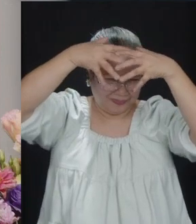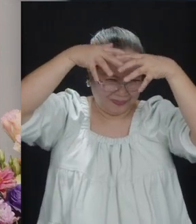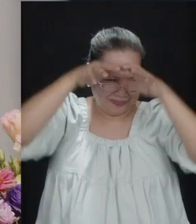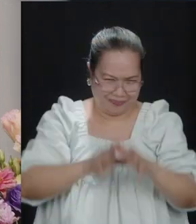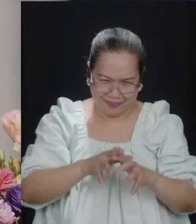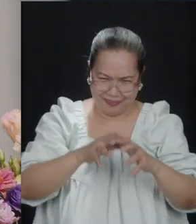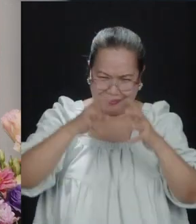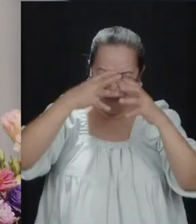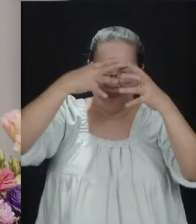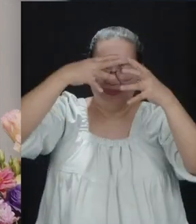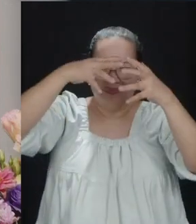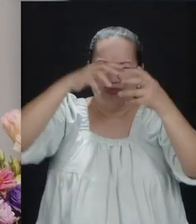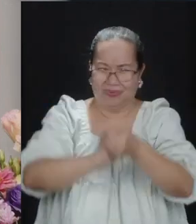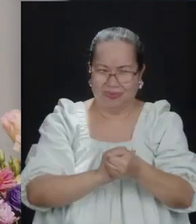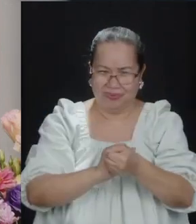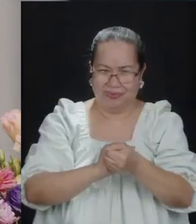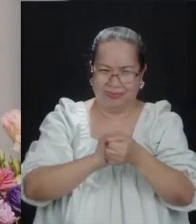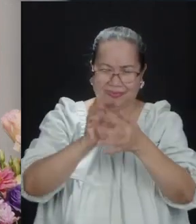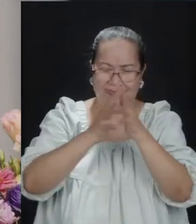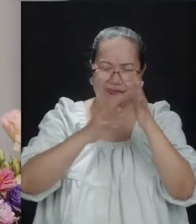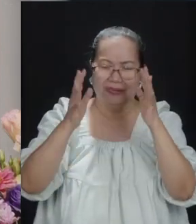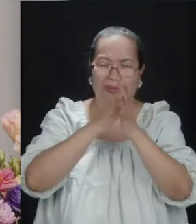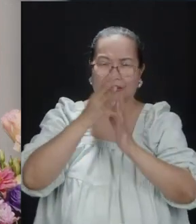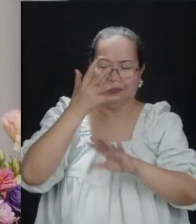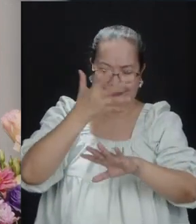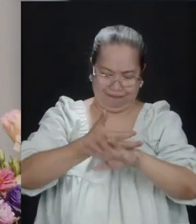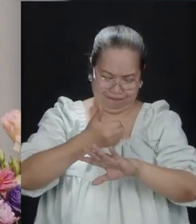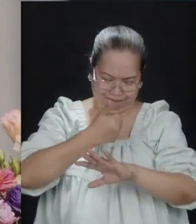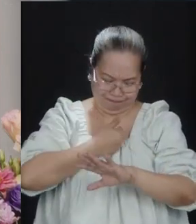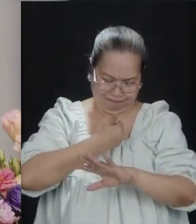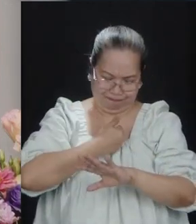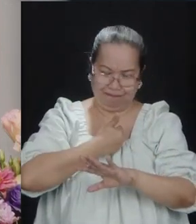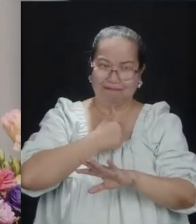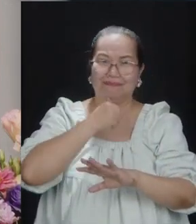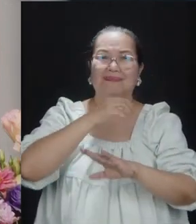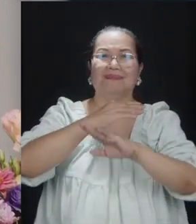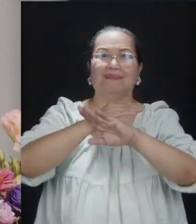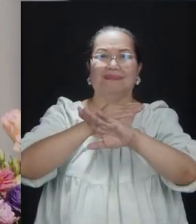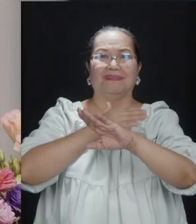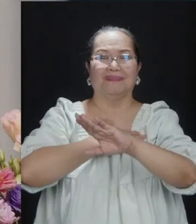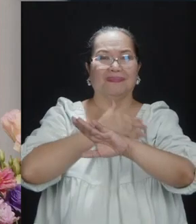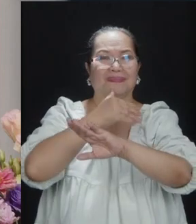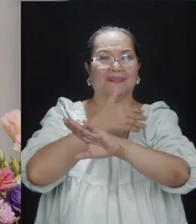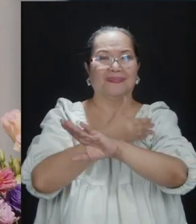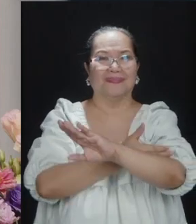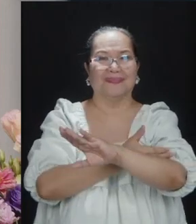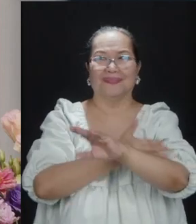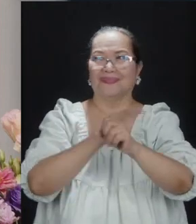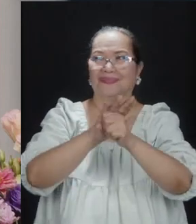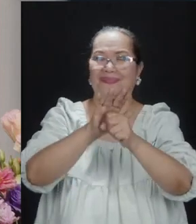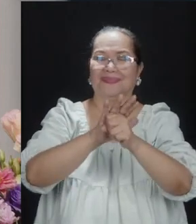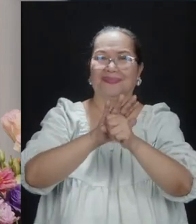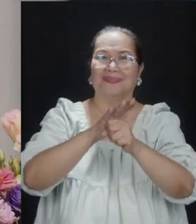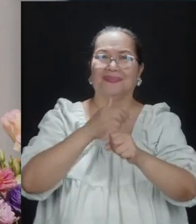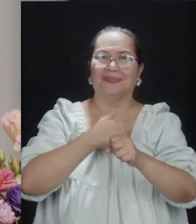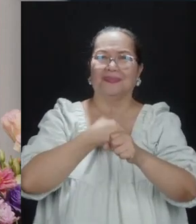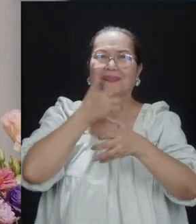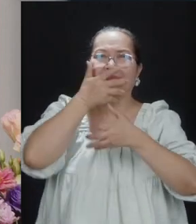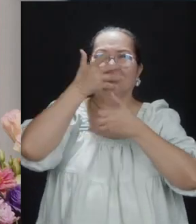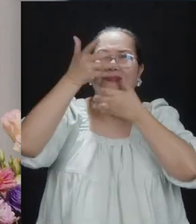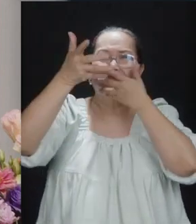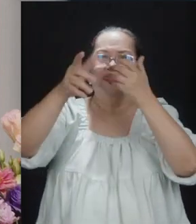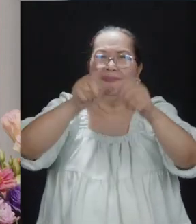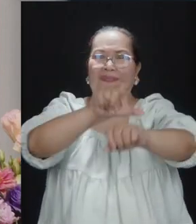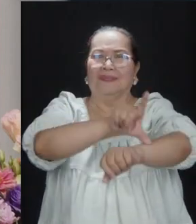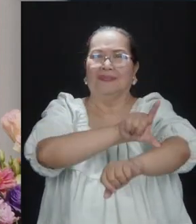understatement, and I blamed myself for not protecting my daughter enough. So I lamented